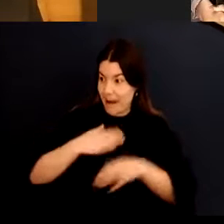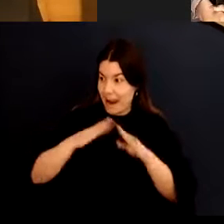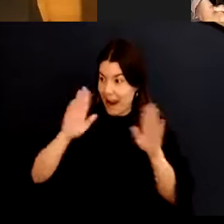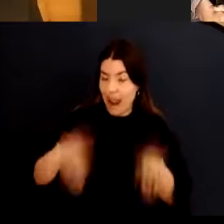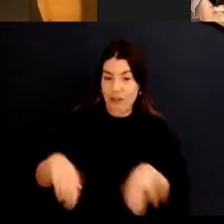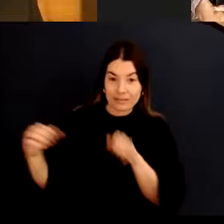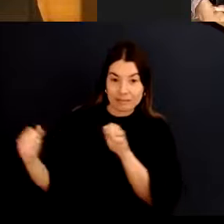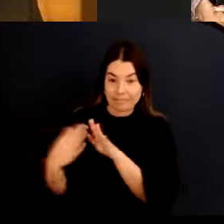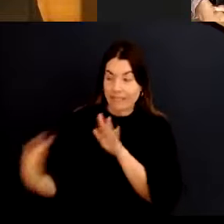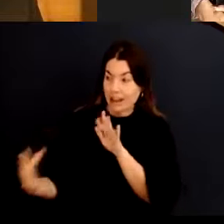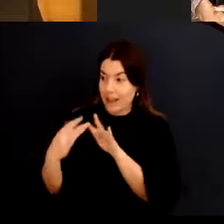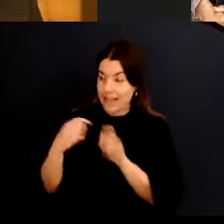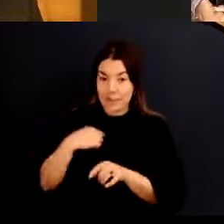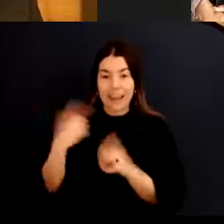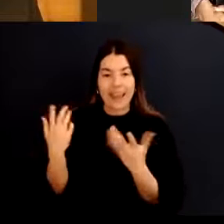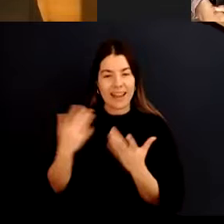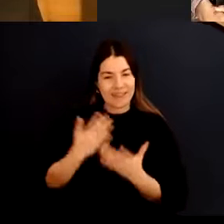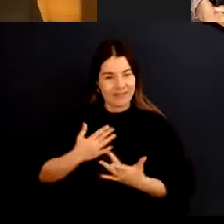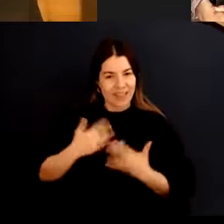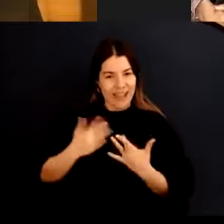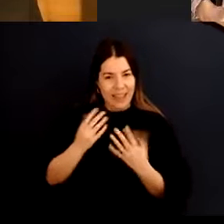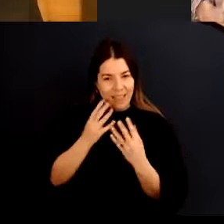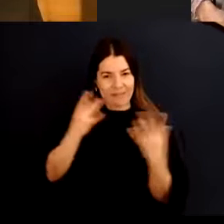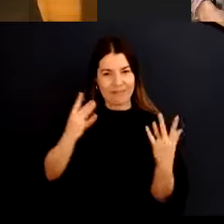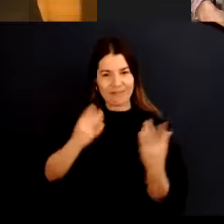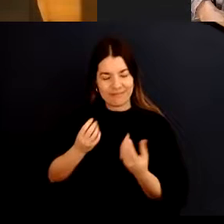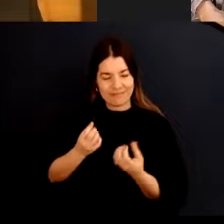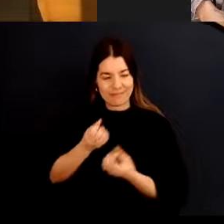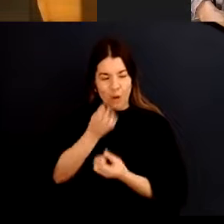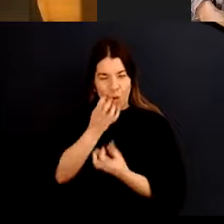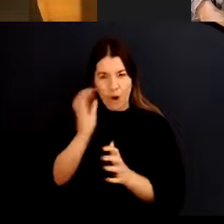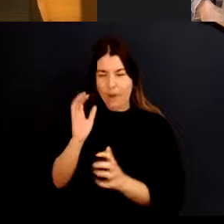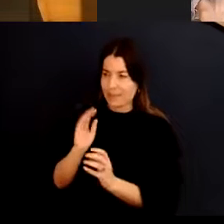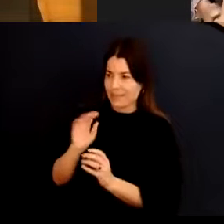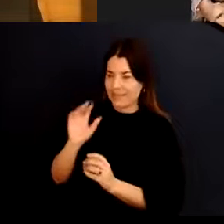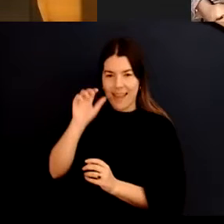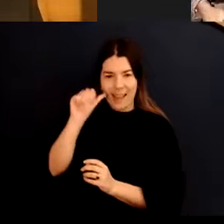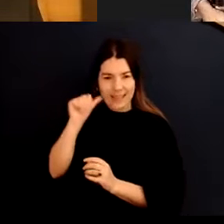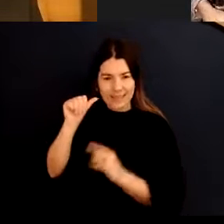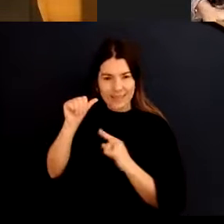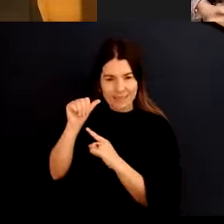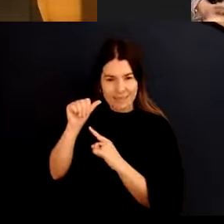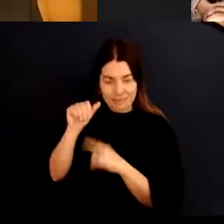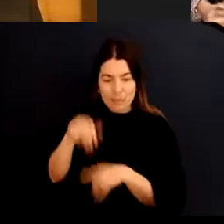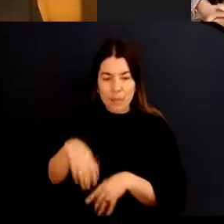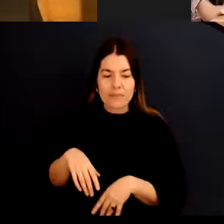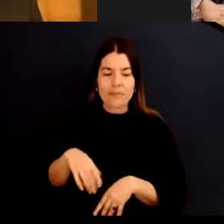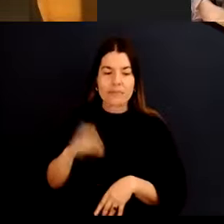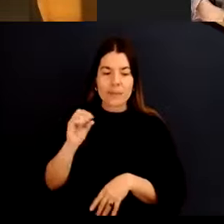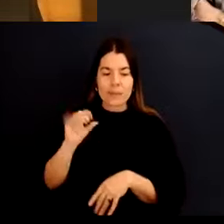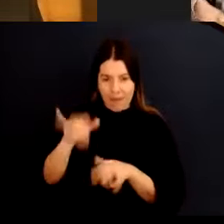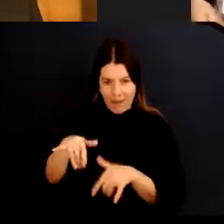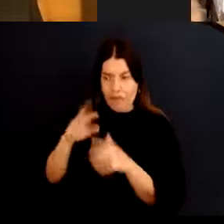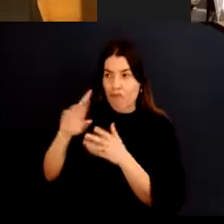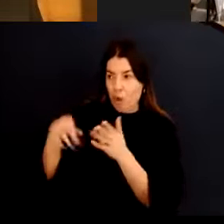me, how they talk to me, because so they know that there's a real sincerity of love and concern for them. And so in being that